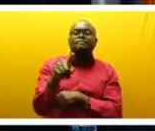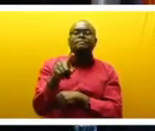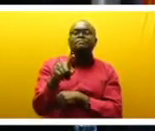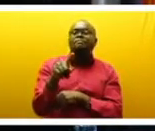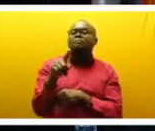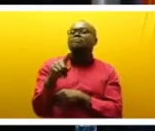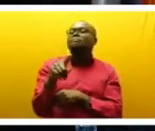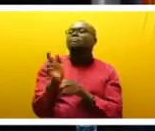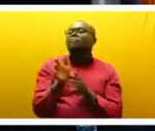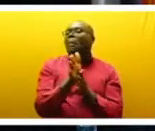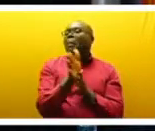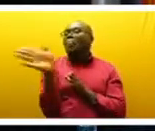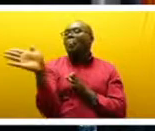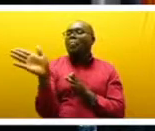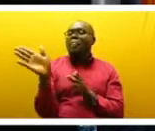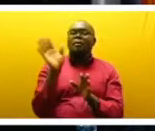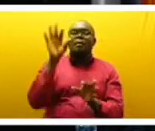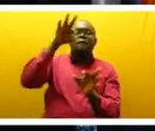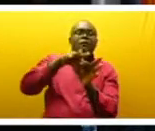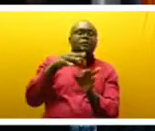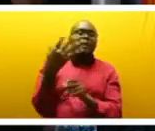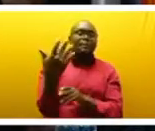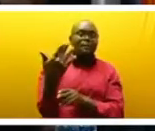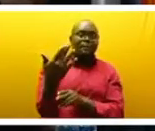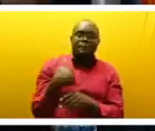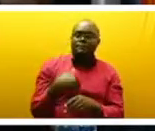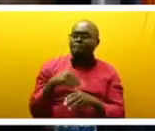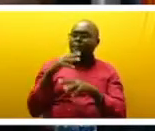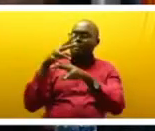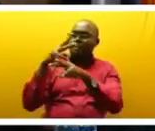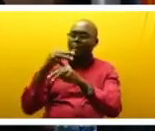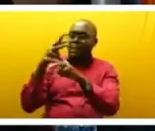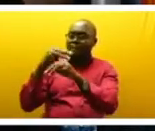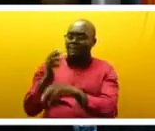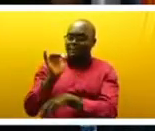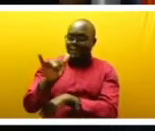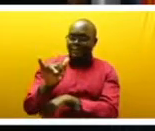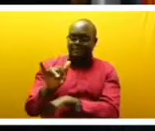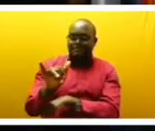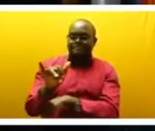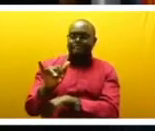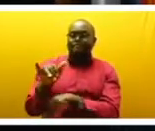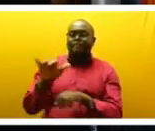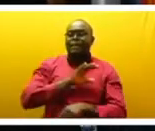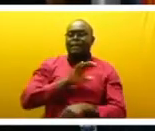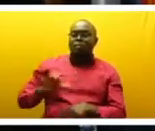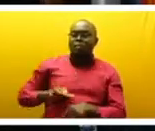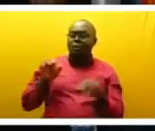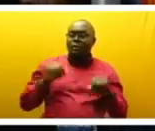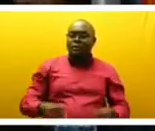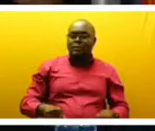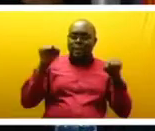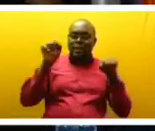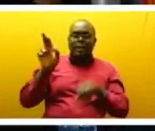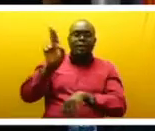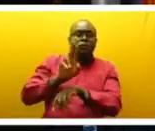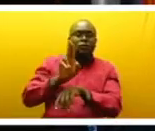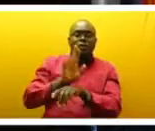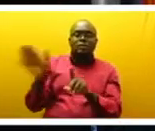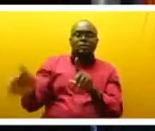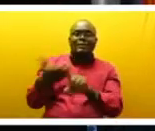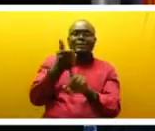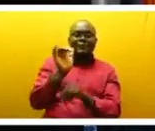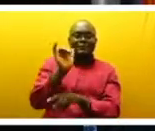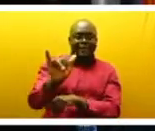stray ballots. Now, the mathematics that the commission chair uses to arrive